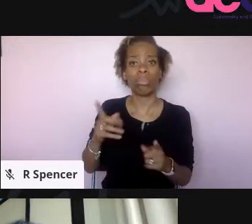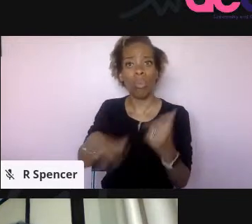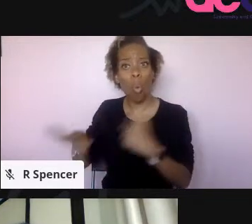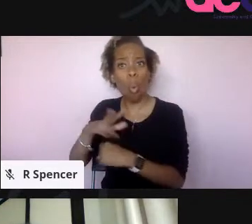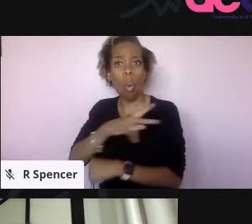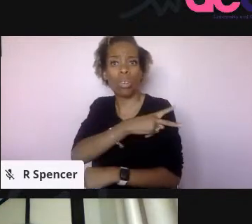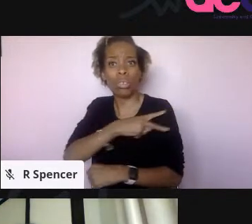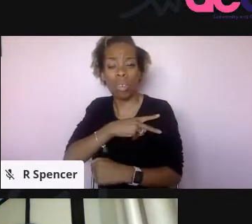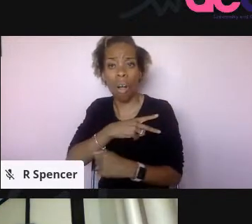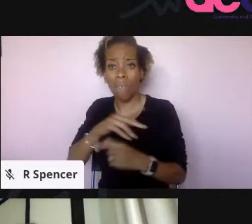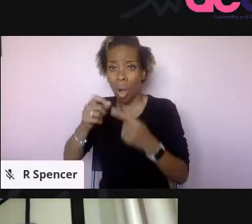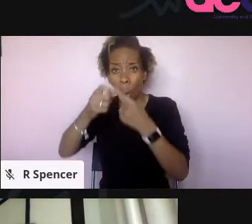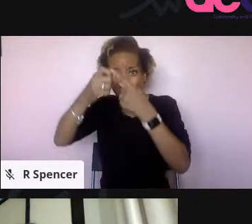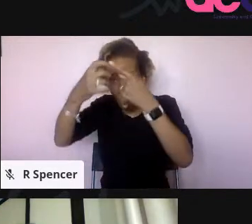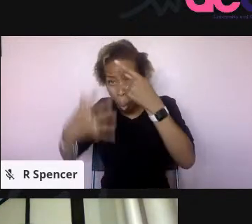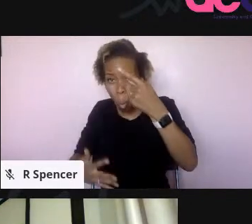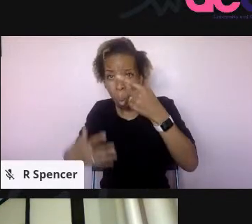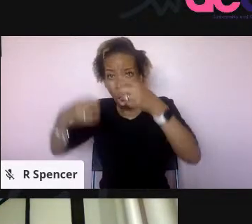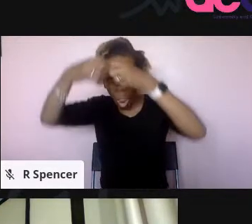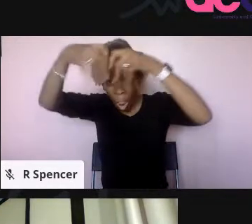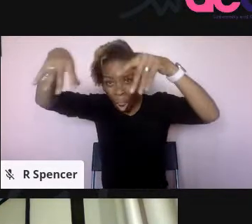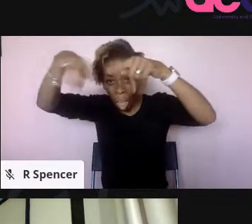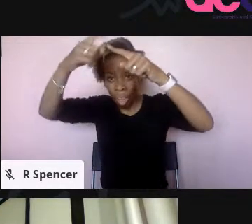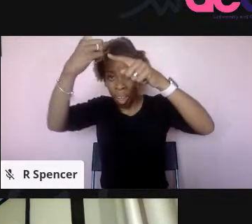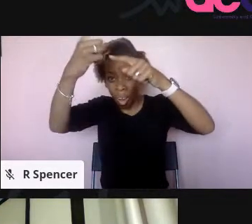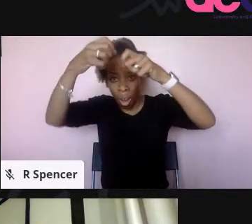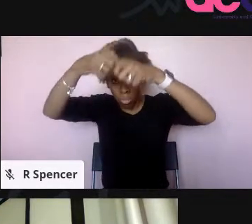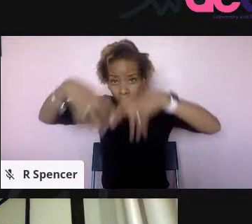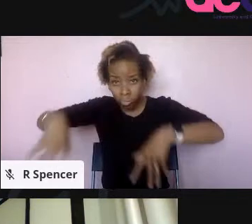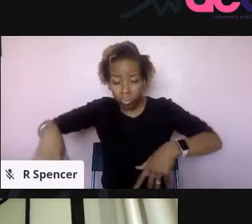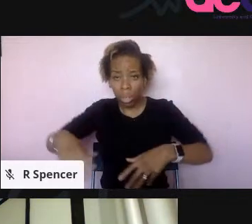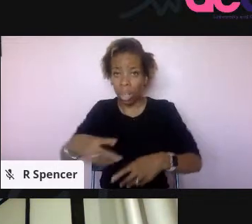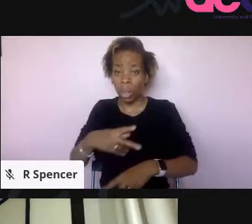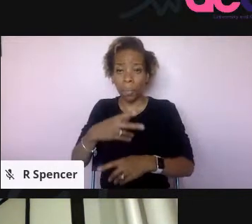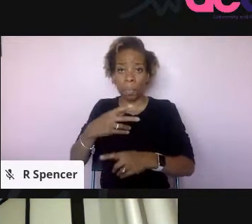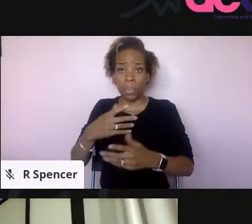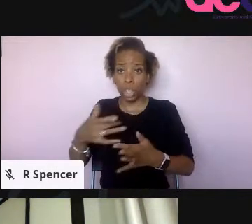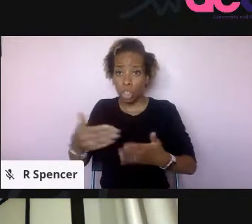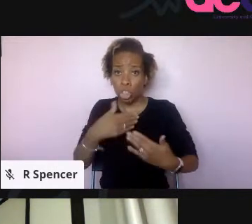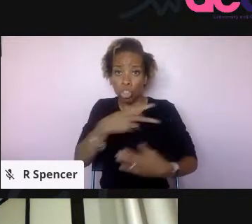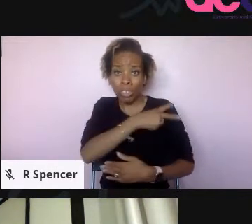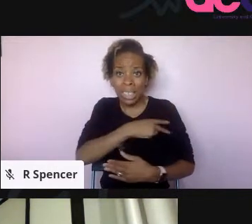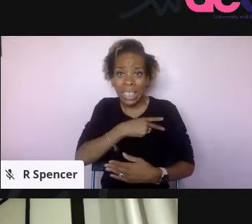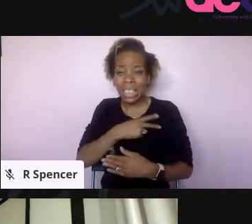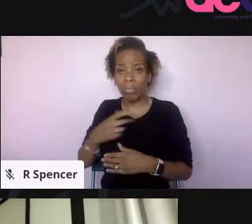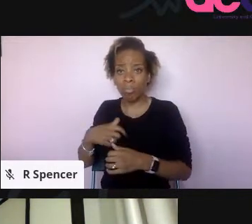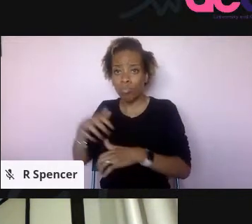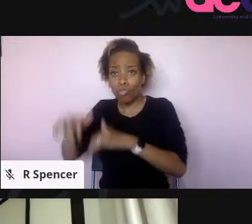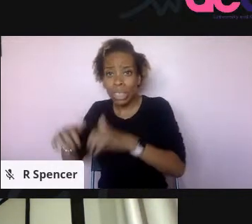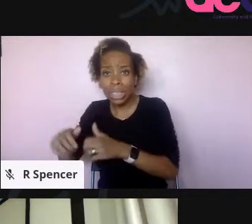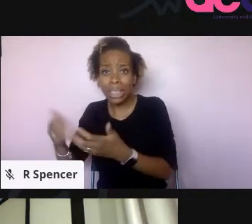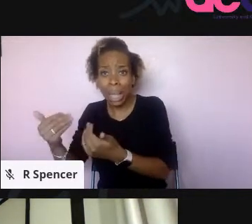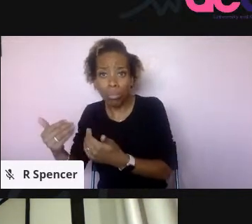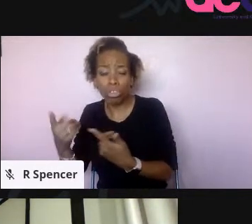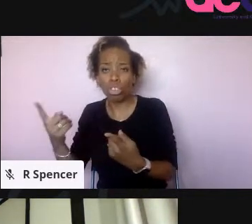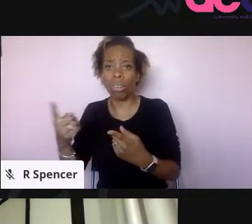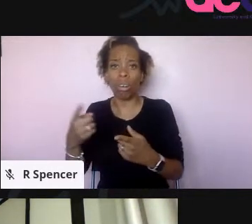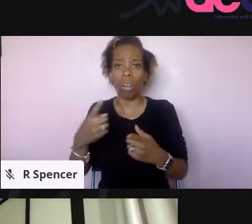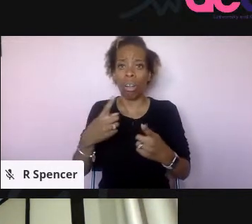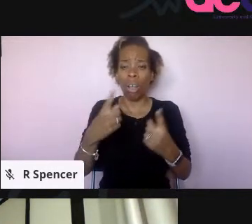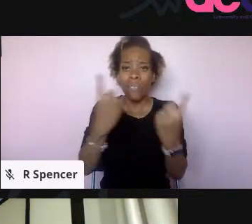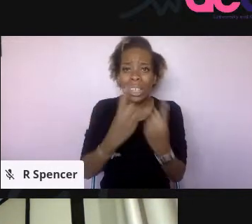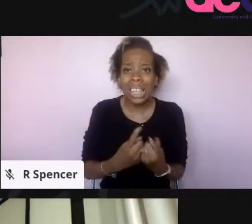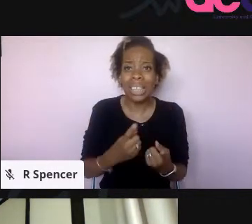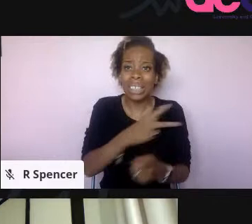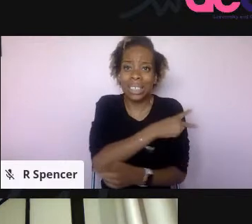security in reception, or whether it's to do with the staff which are involved with the facilities, or whether it's the academic